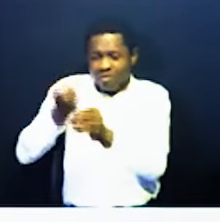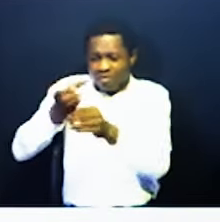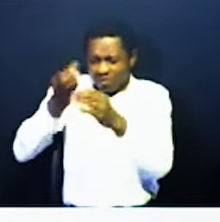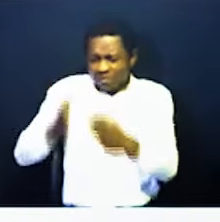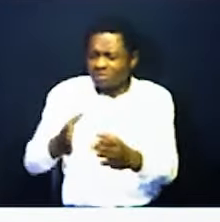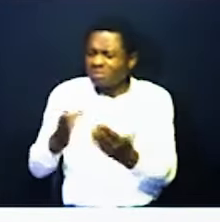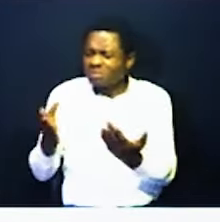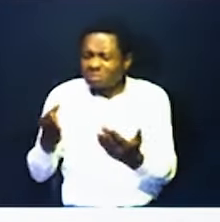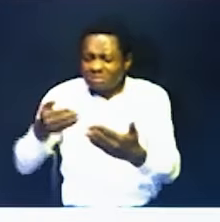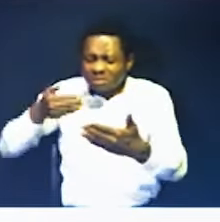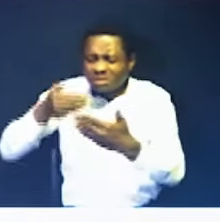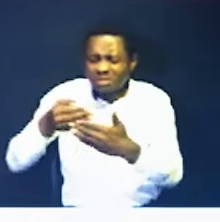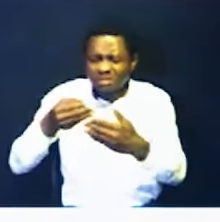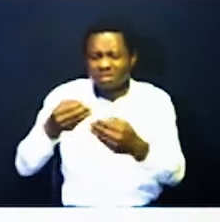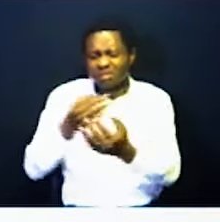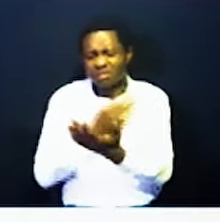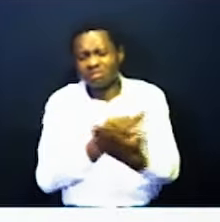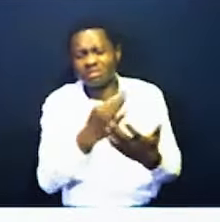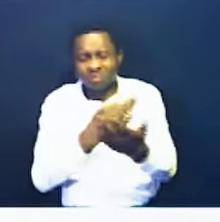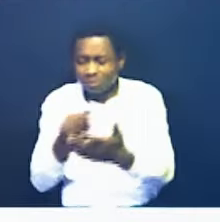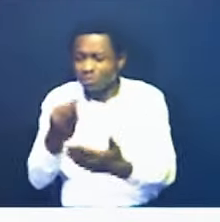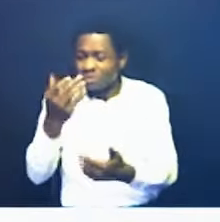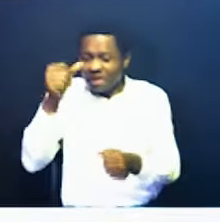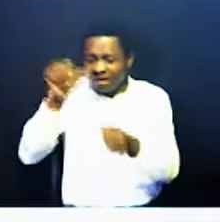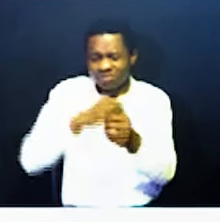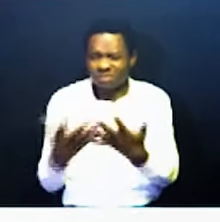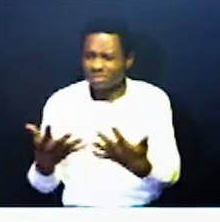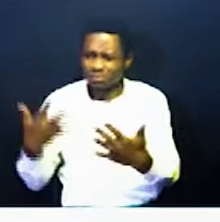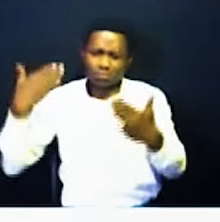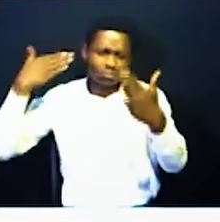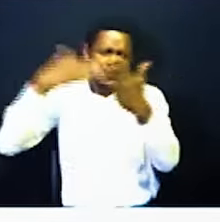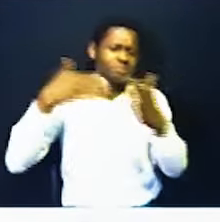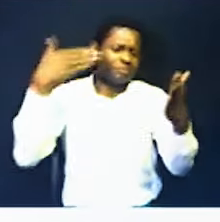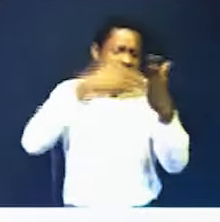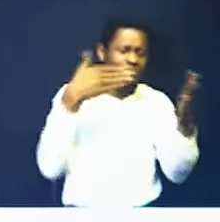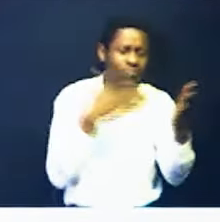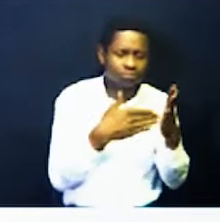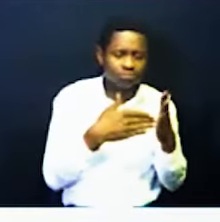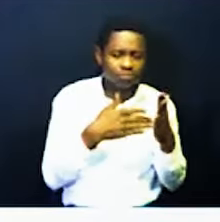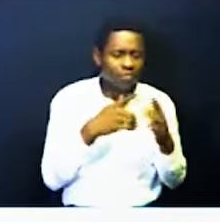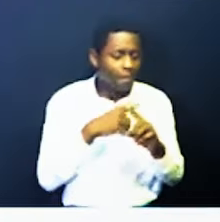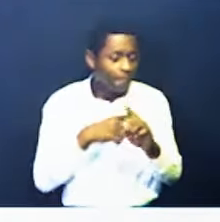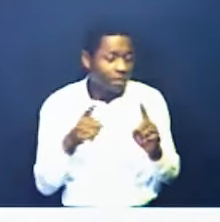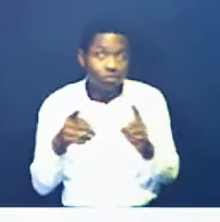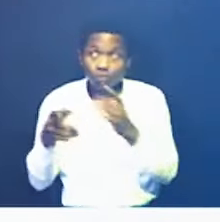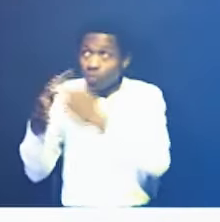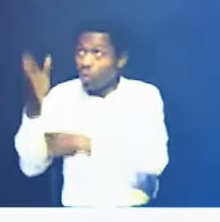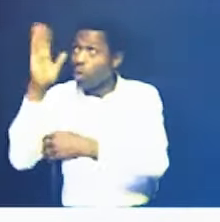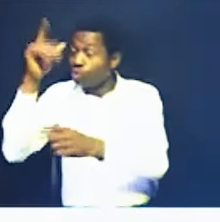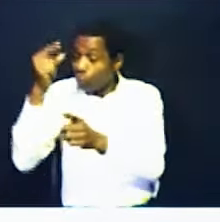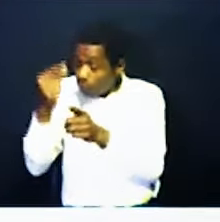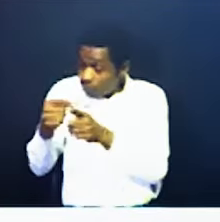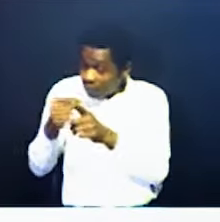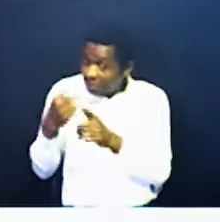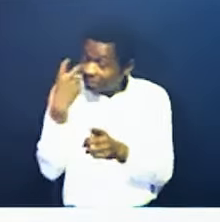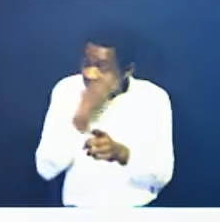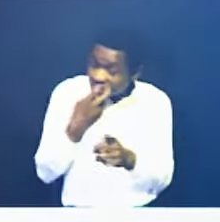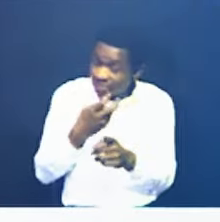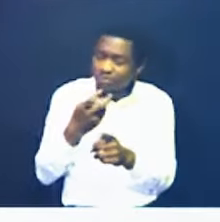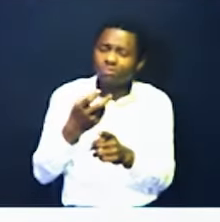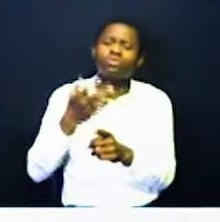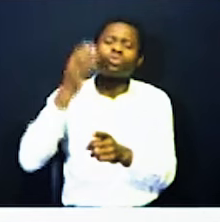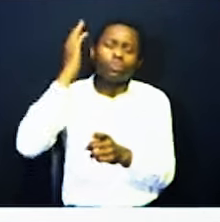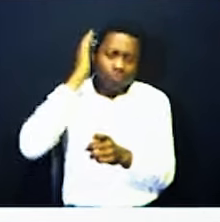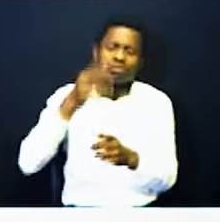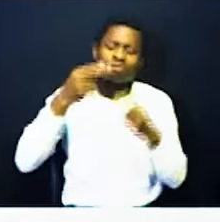Everyone seems to rise against you. But the word he has spoken shall